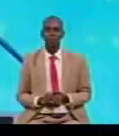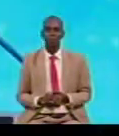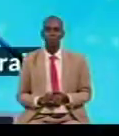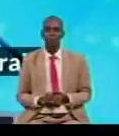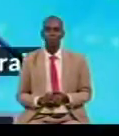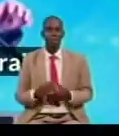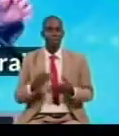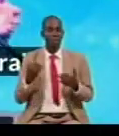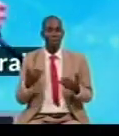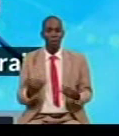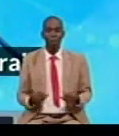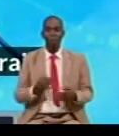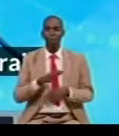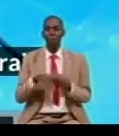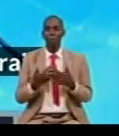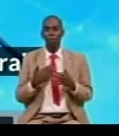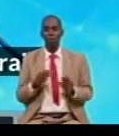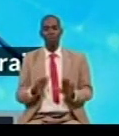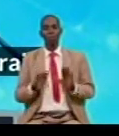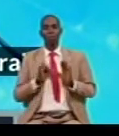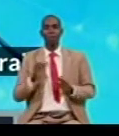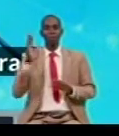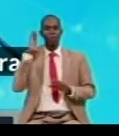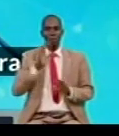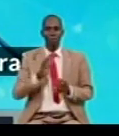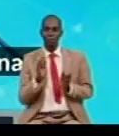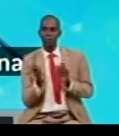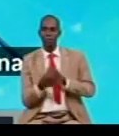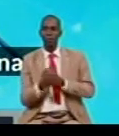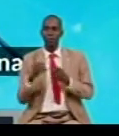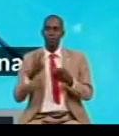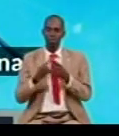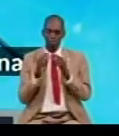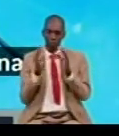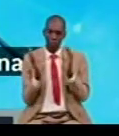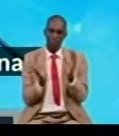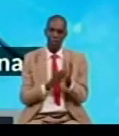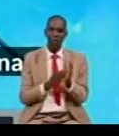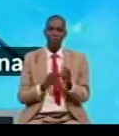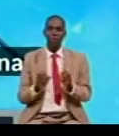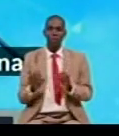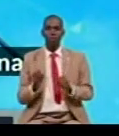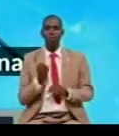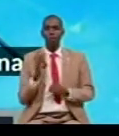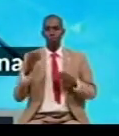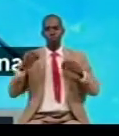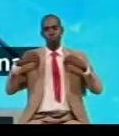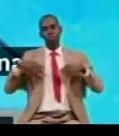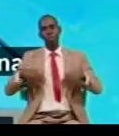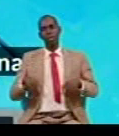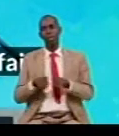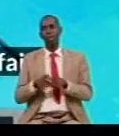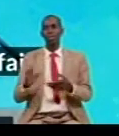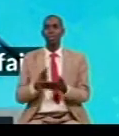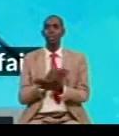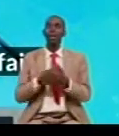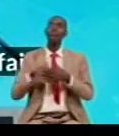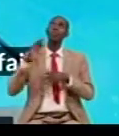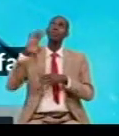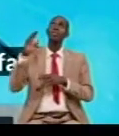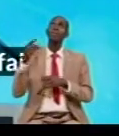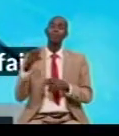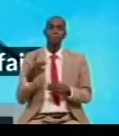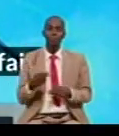Now all of my fear I will turn in to praise, shake off despair as I sing out your name.